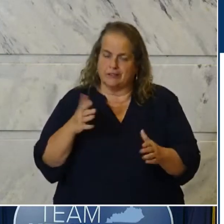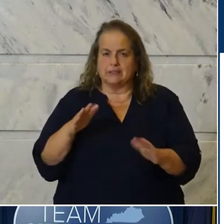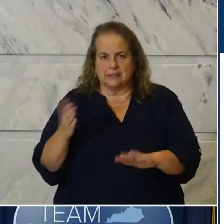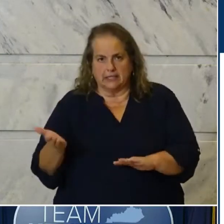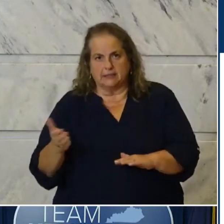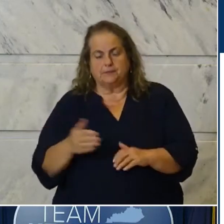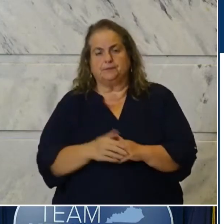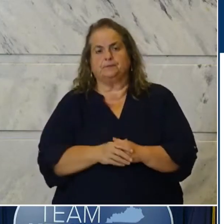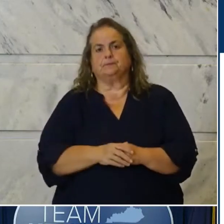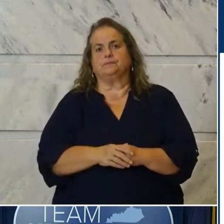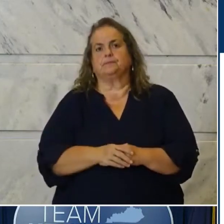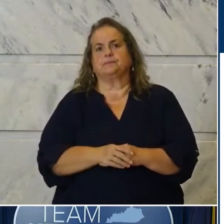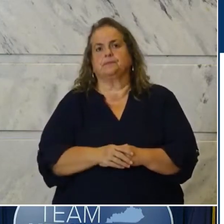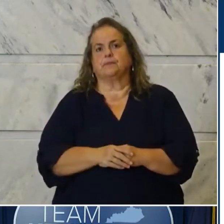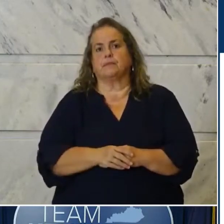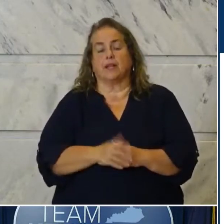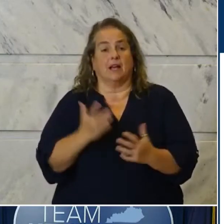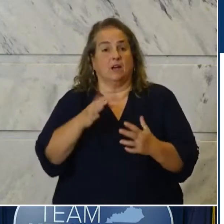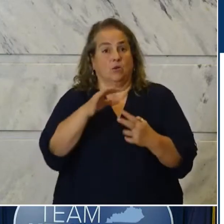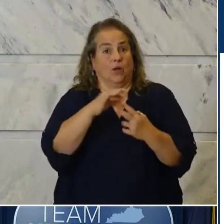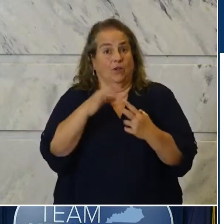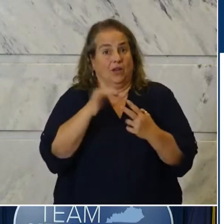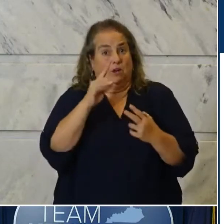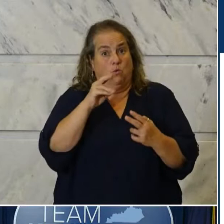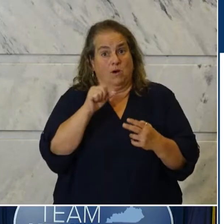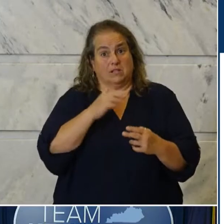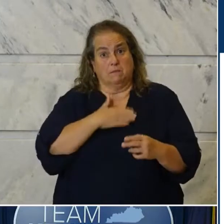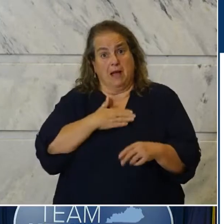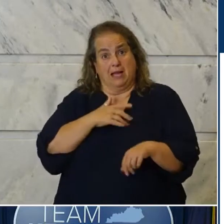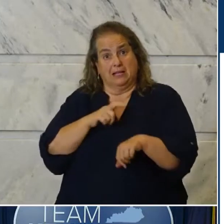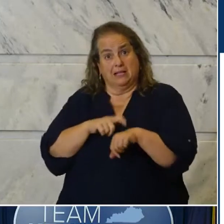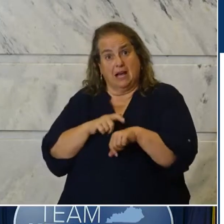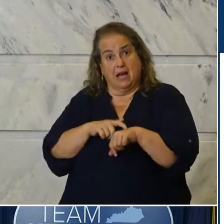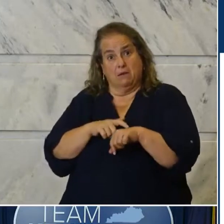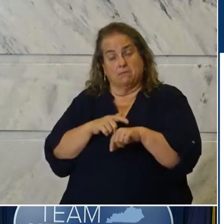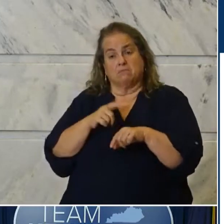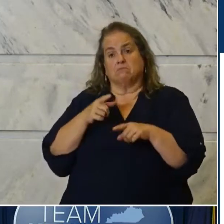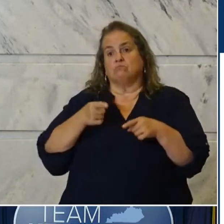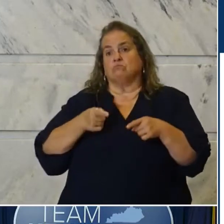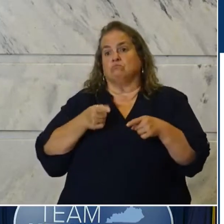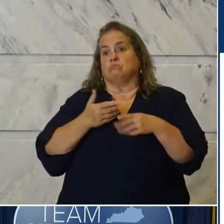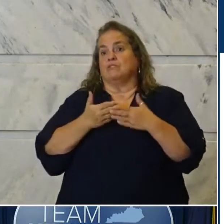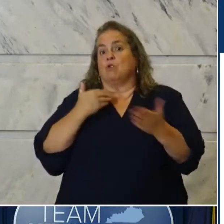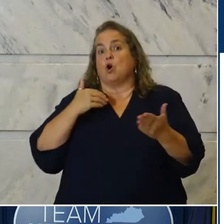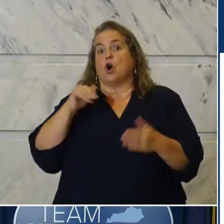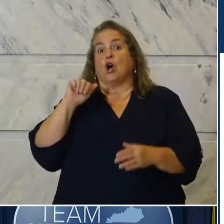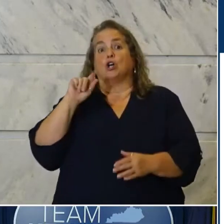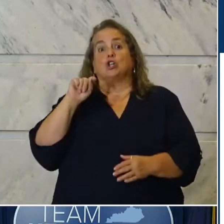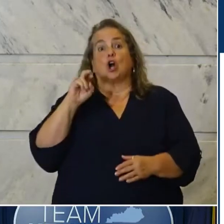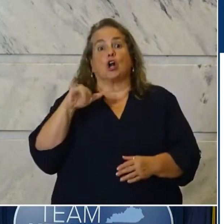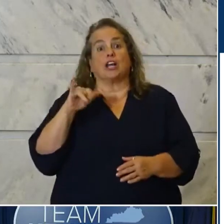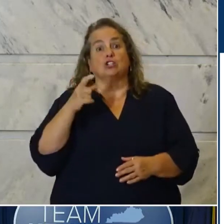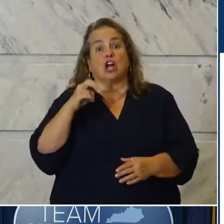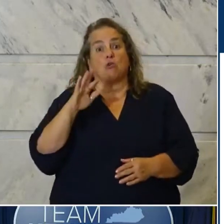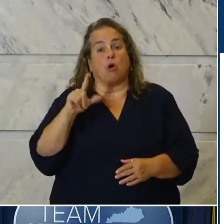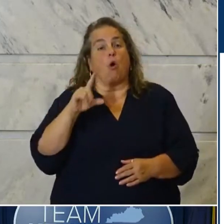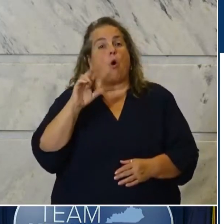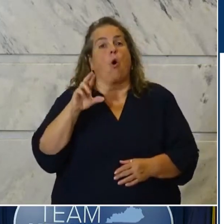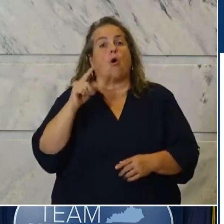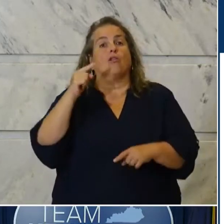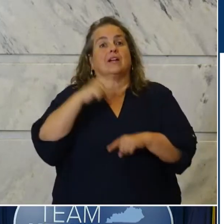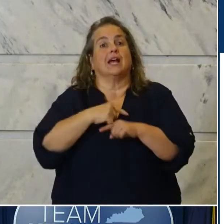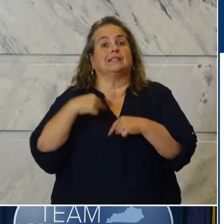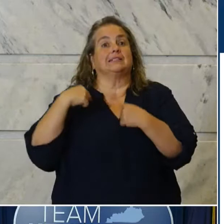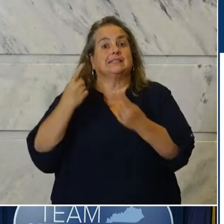And whether it was in my time leading up to being Attorney General, or the days that I've served, or the days since, sitting